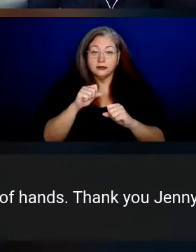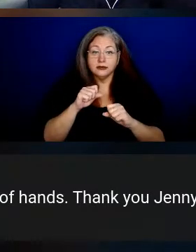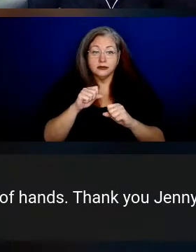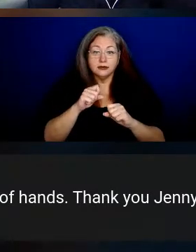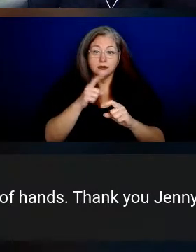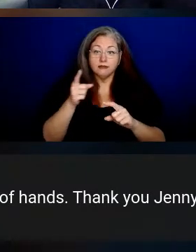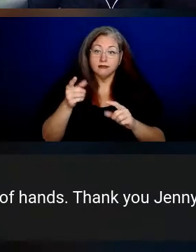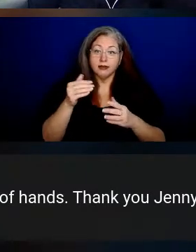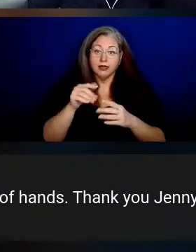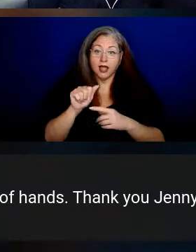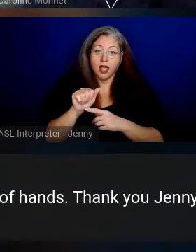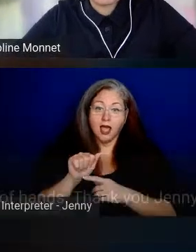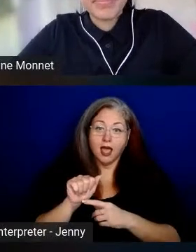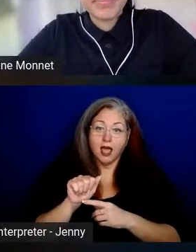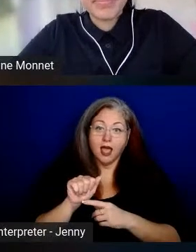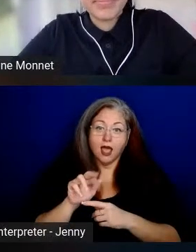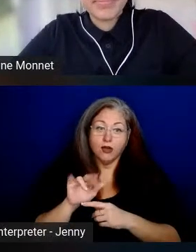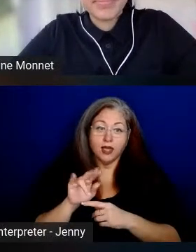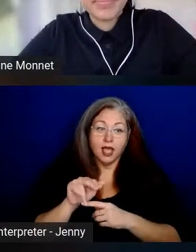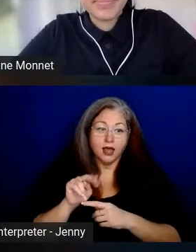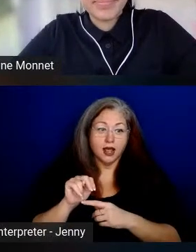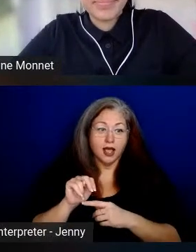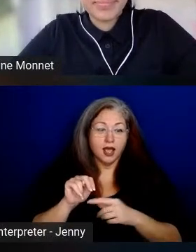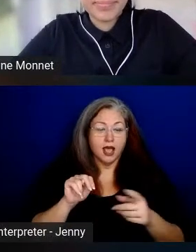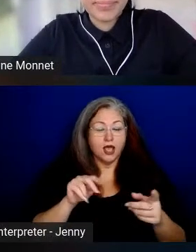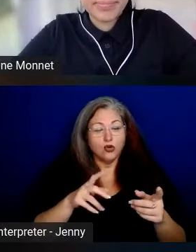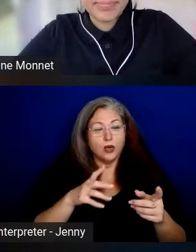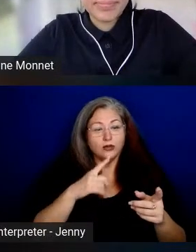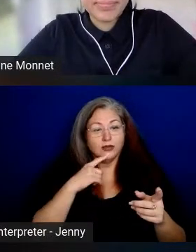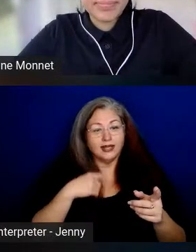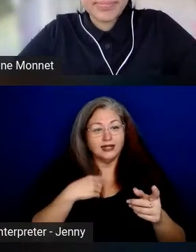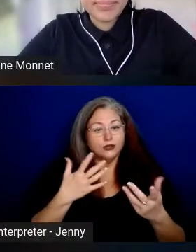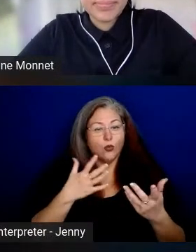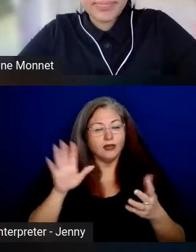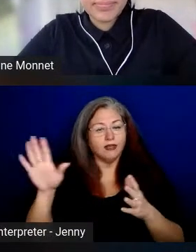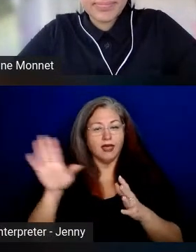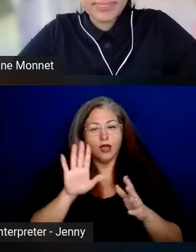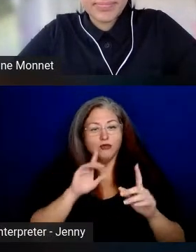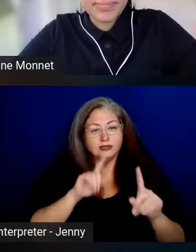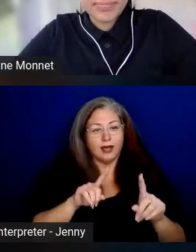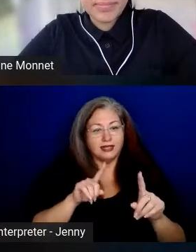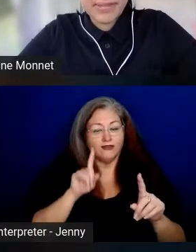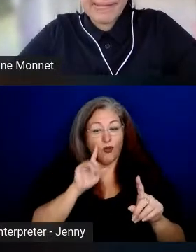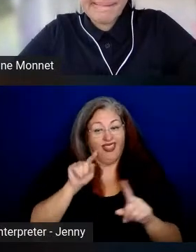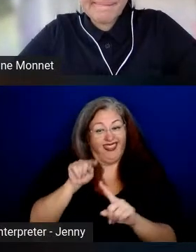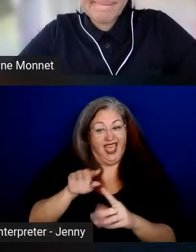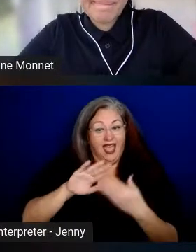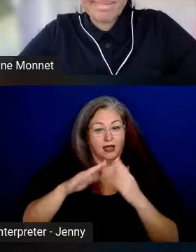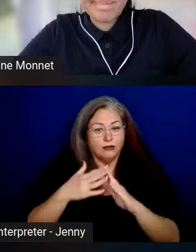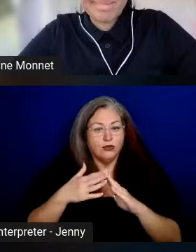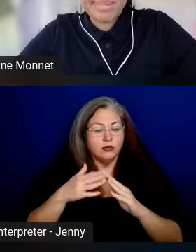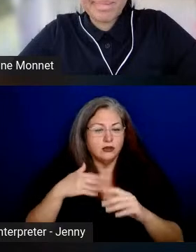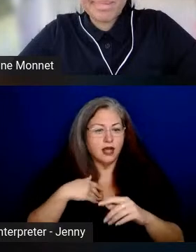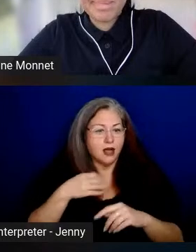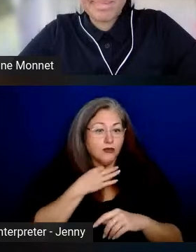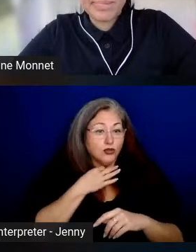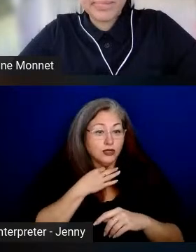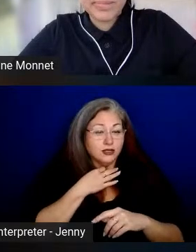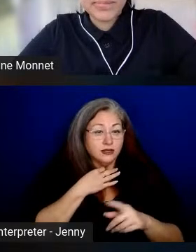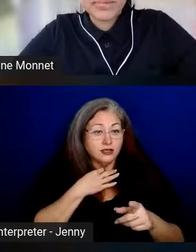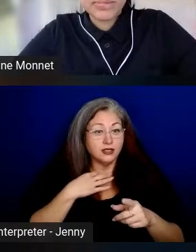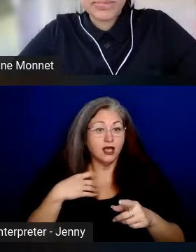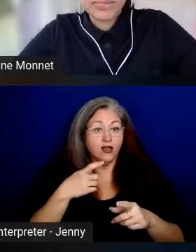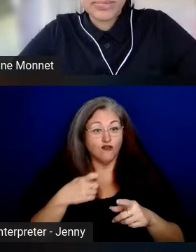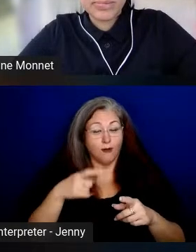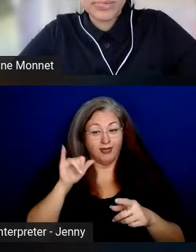Adriana. If you could tell us what the response was in the community. And I'm curious to see if anybody from the